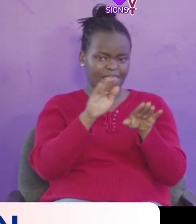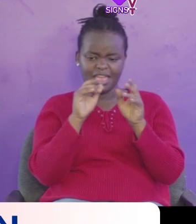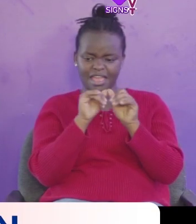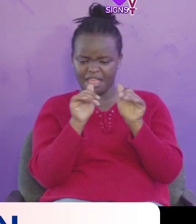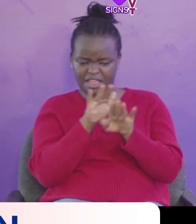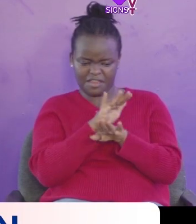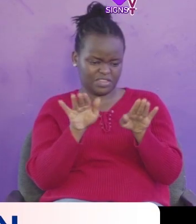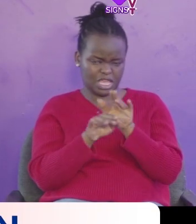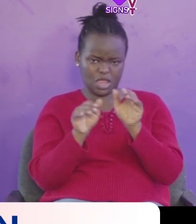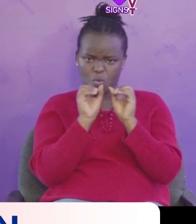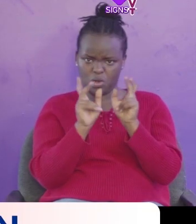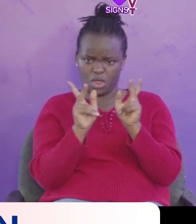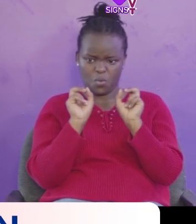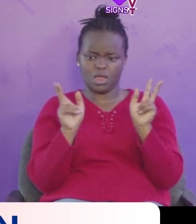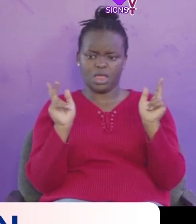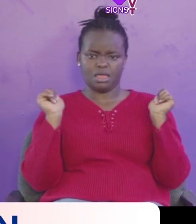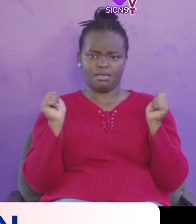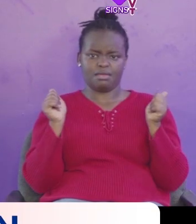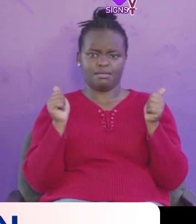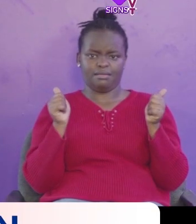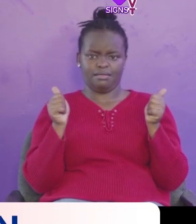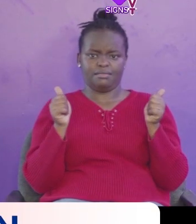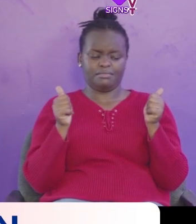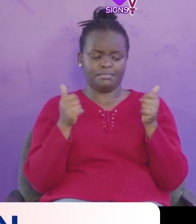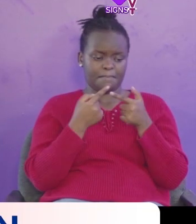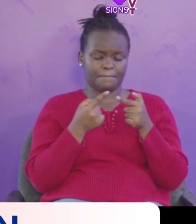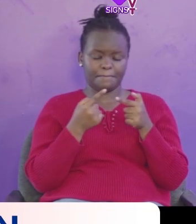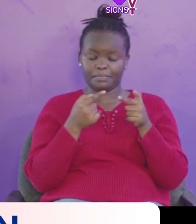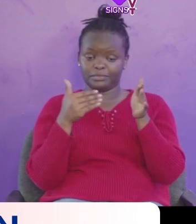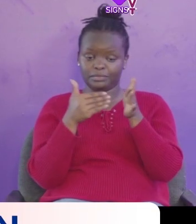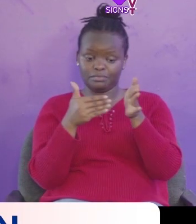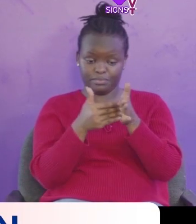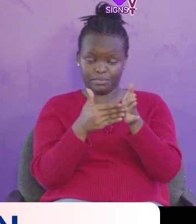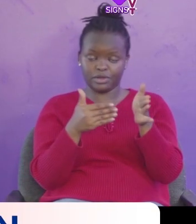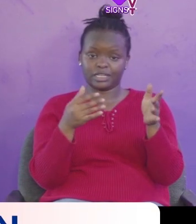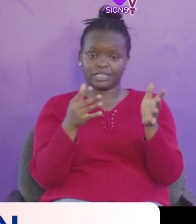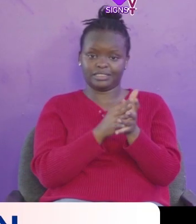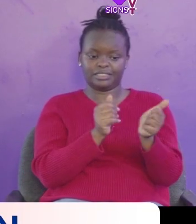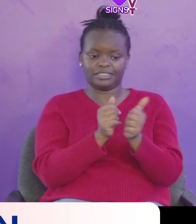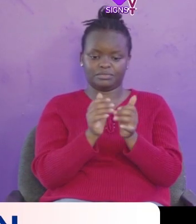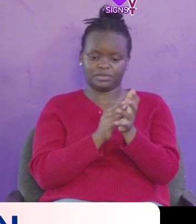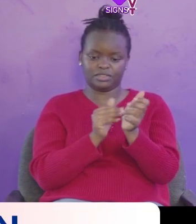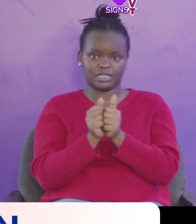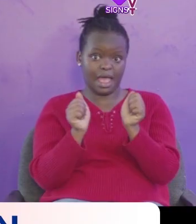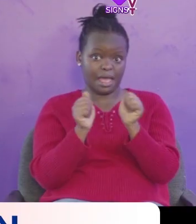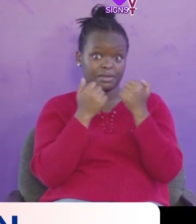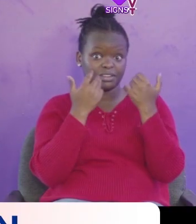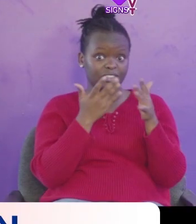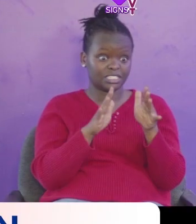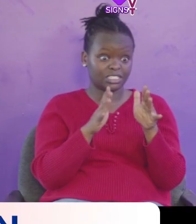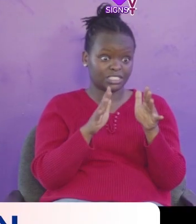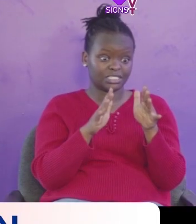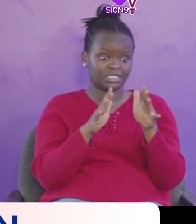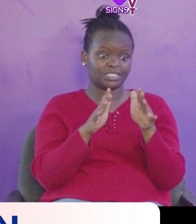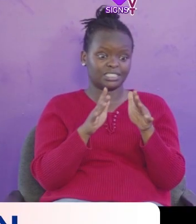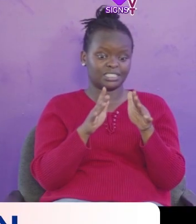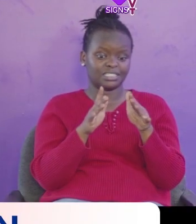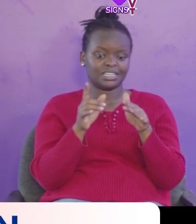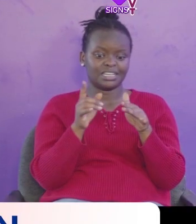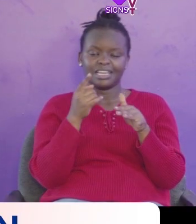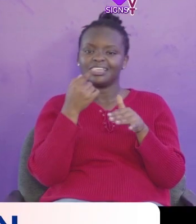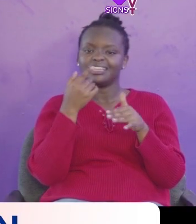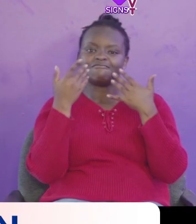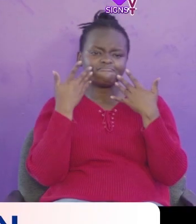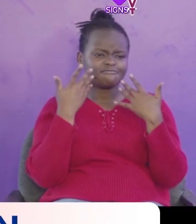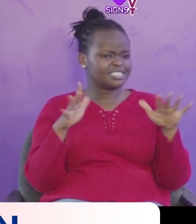had a court order. Yeah. But stopping the demolition. Yeah, stopping the demolition. Did the demolition happen? They were to demolish.